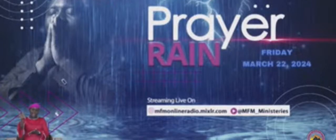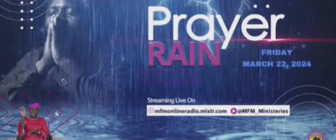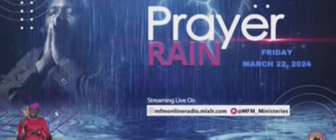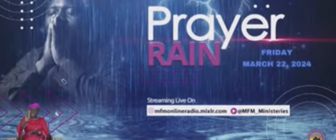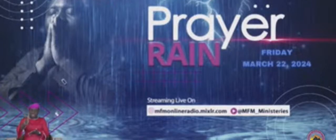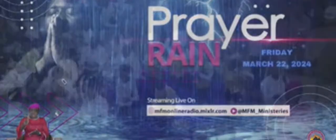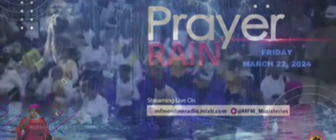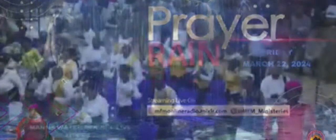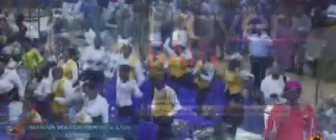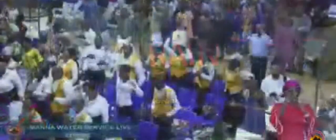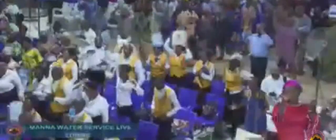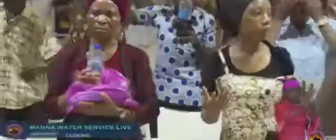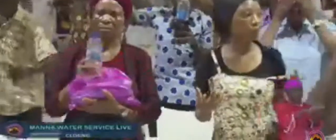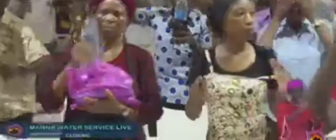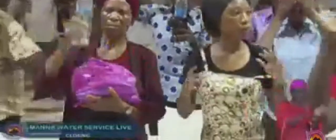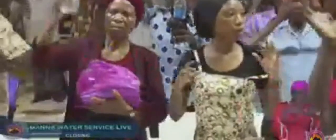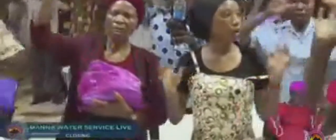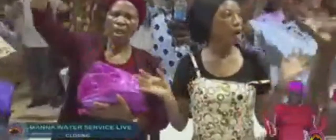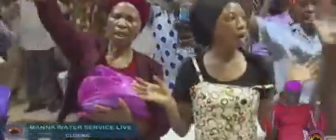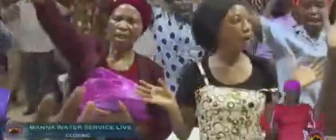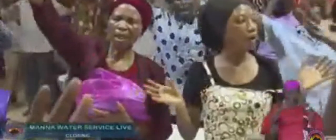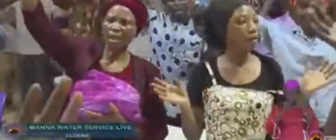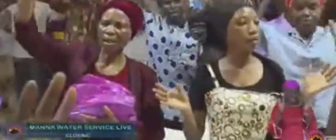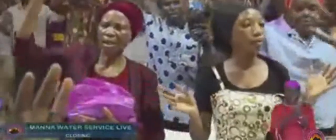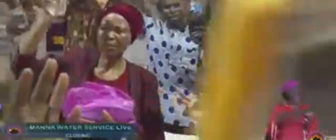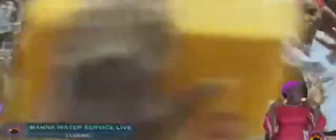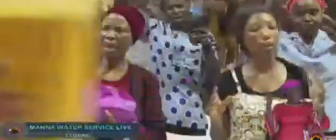Seven good lad destroying, hallelujah, let's go.